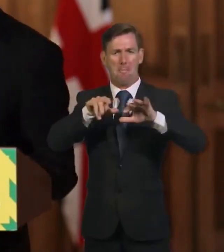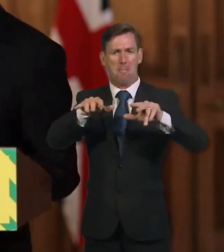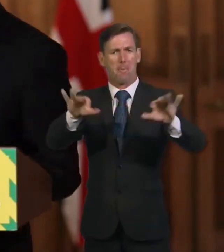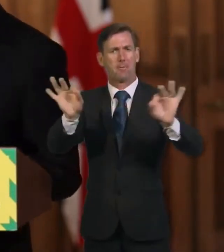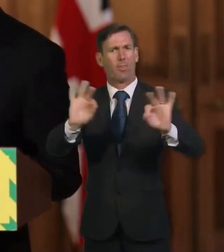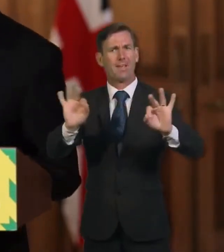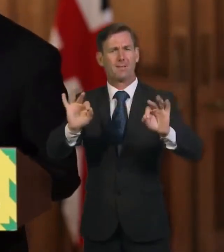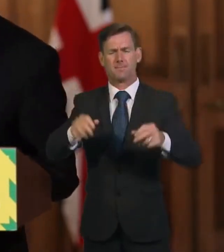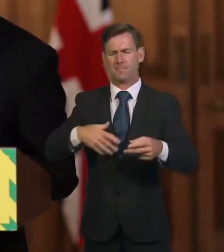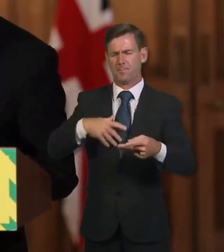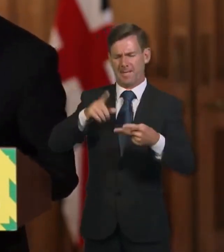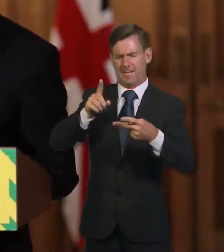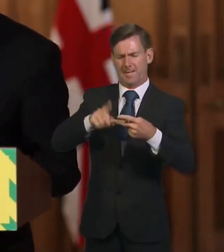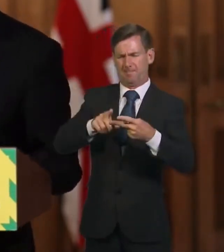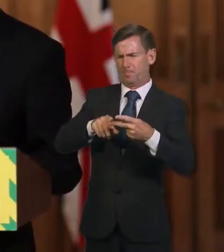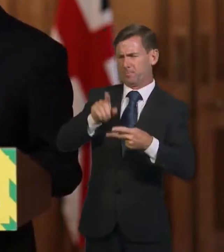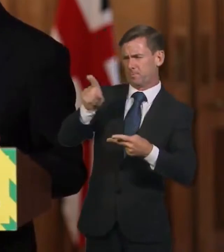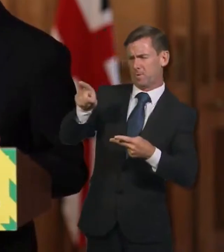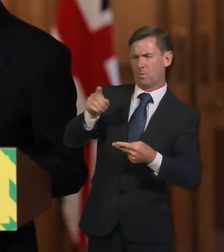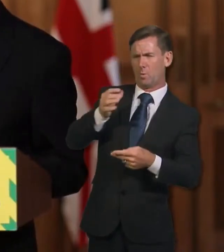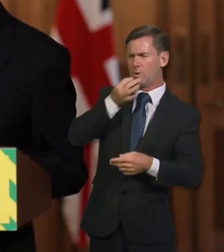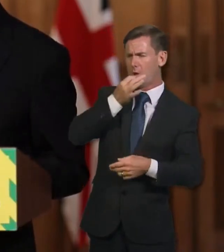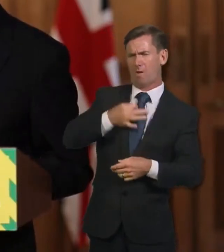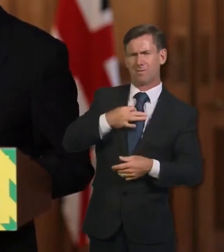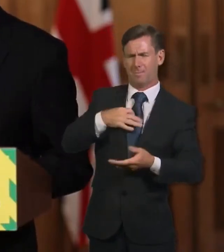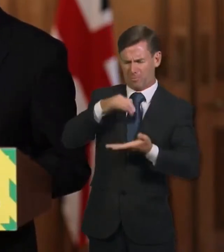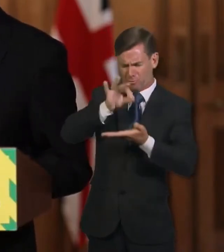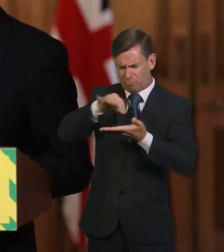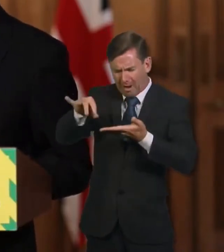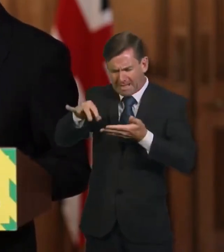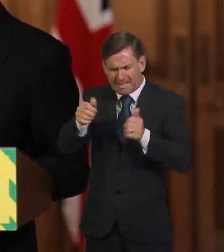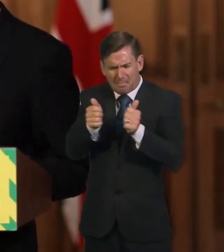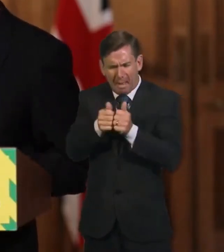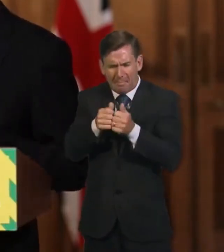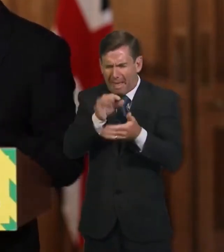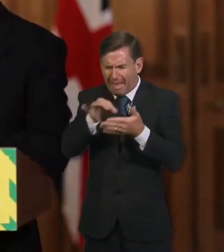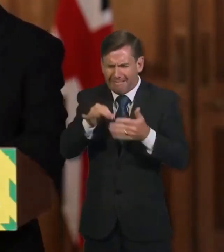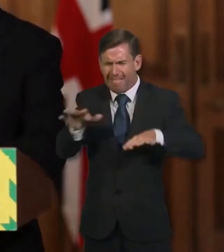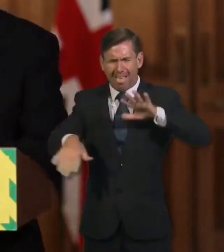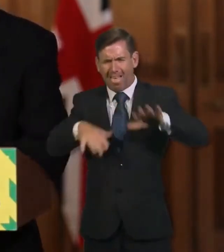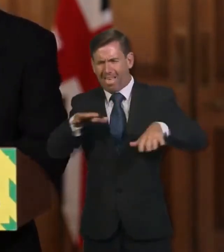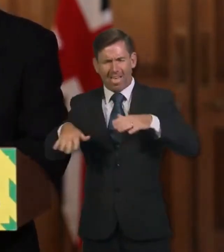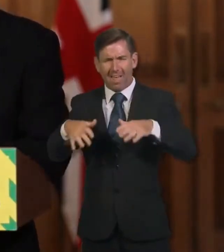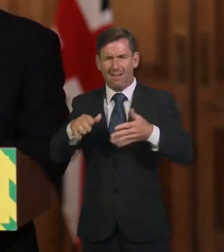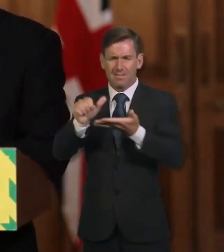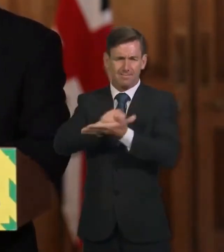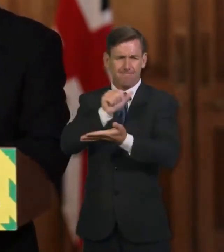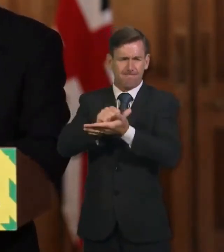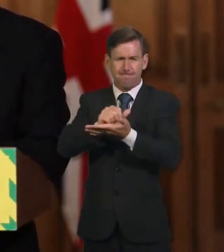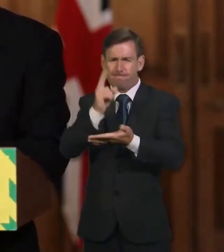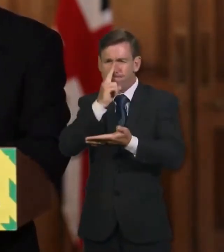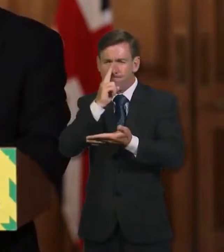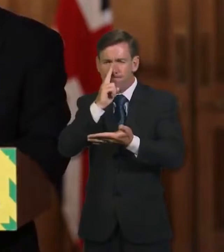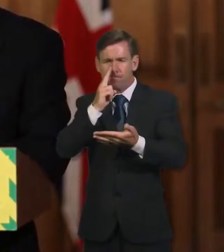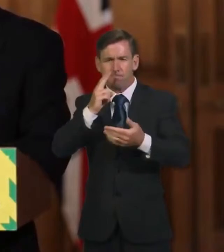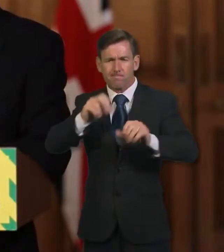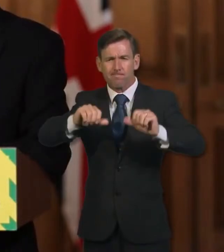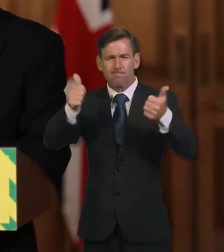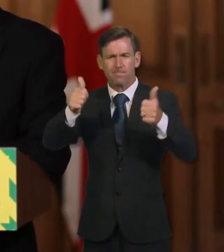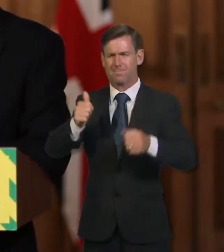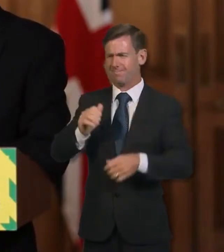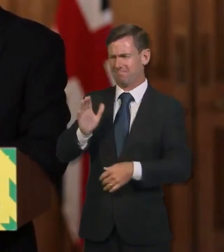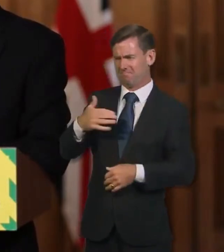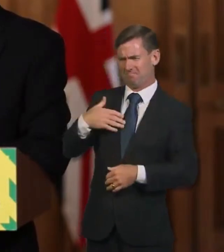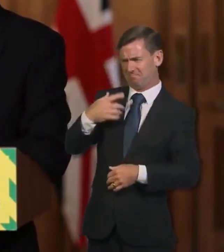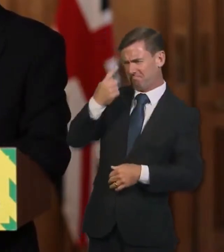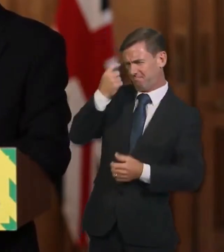comments on handwritten notes scrabbling around, I really don't recognise any of that. Throughout this crisis, we have